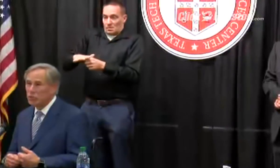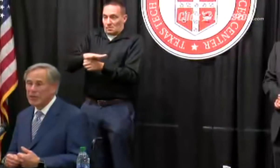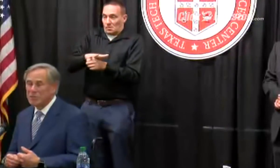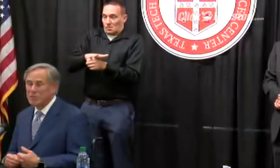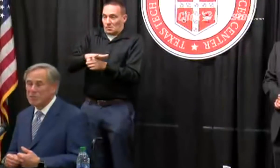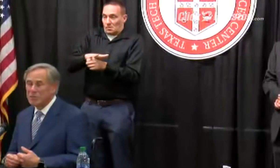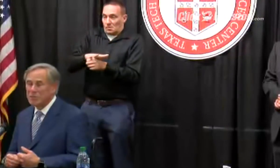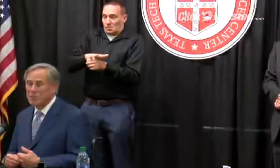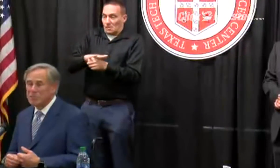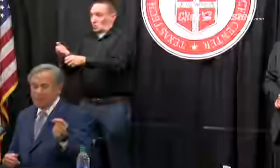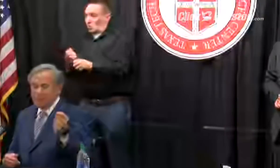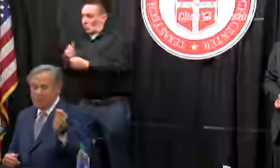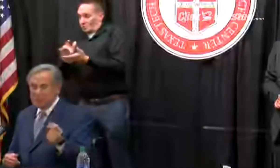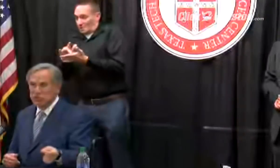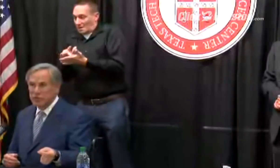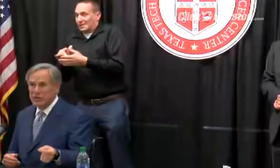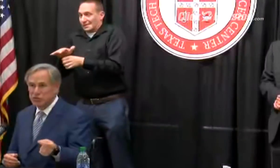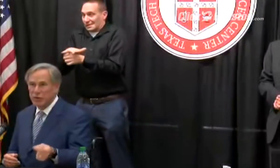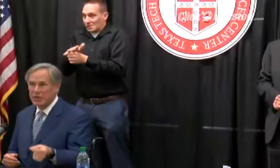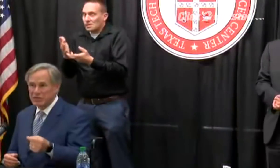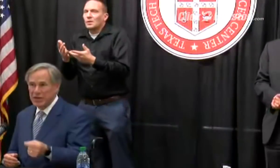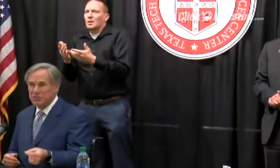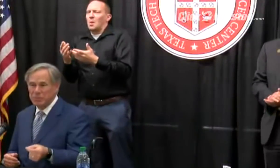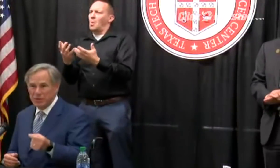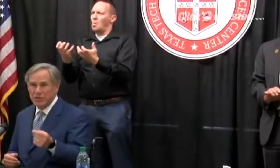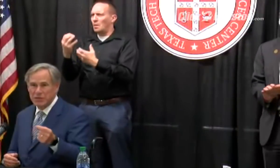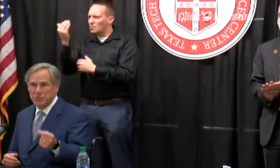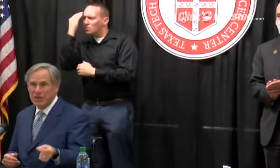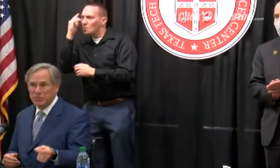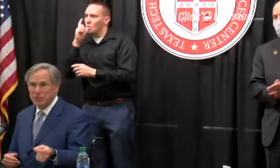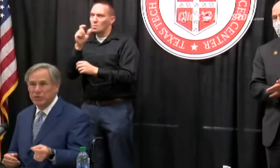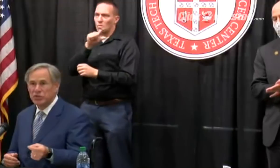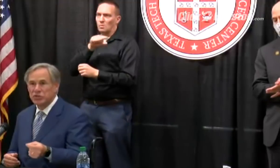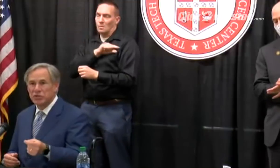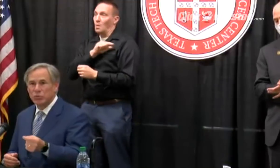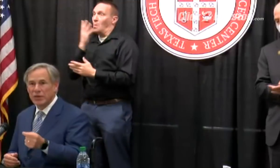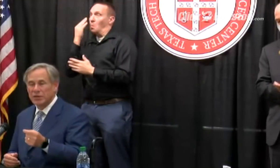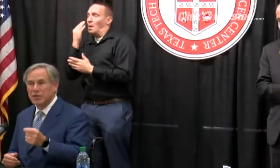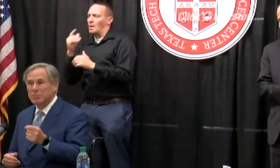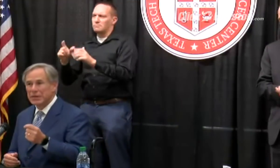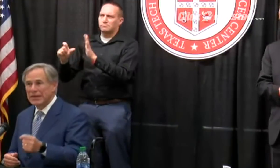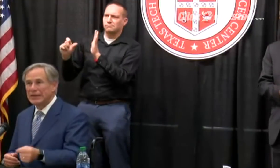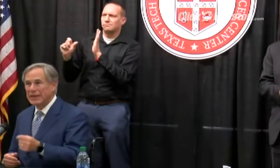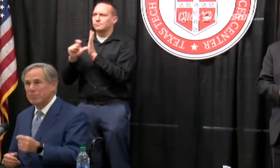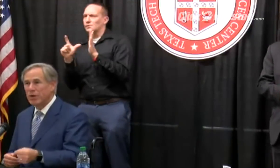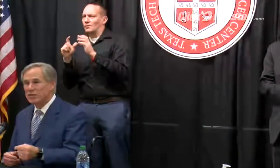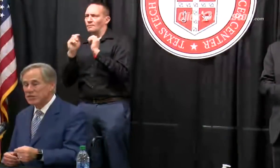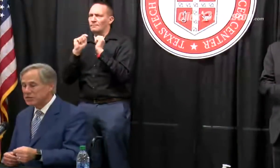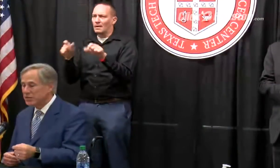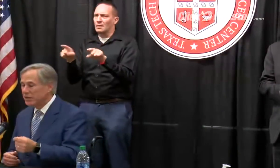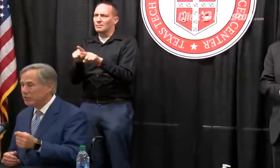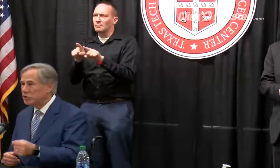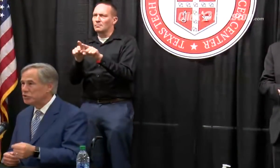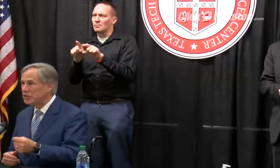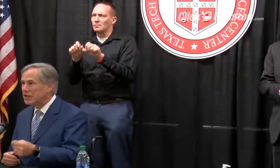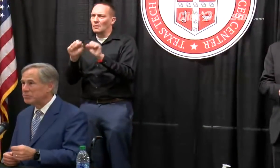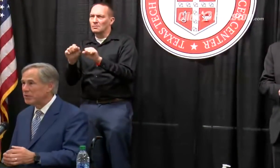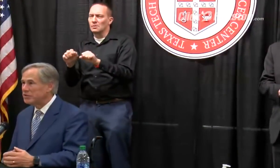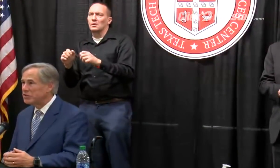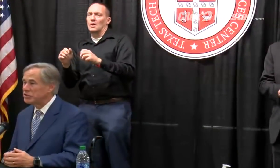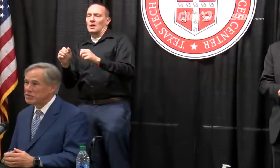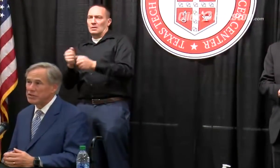so that we can begin to administer it as quickly as possible so that we can begin that process of